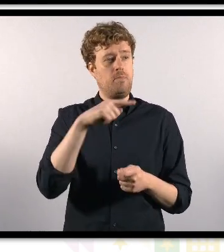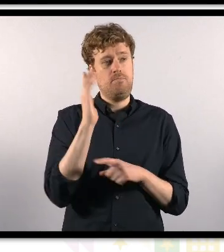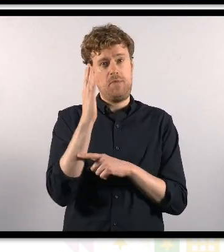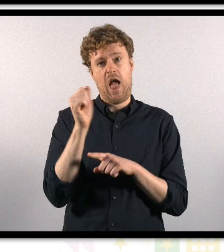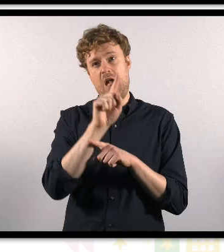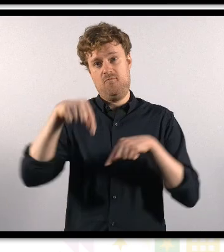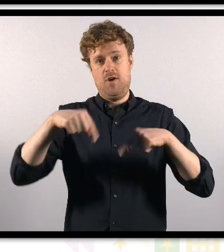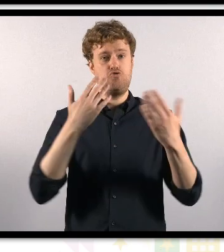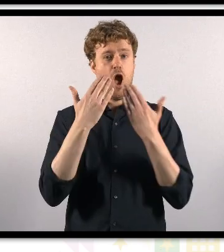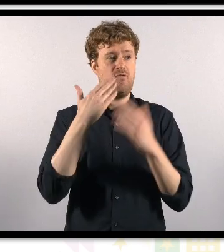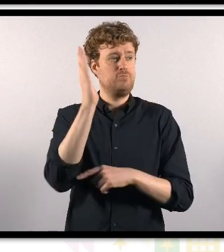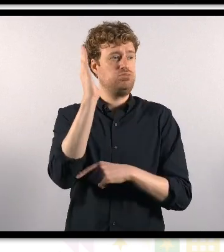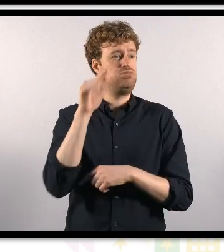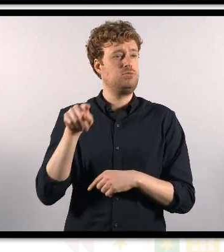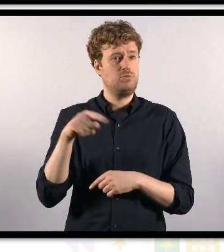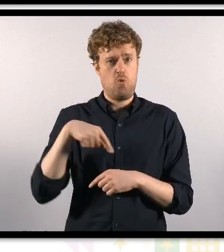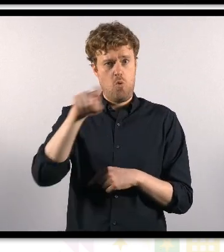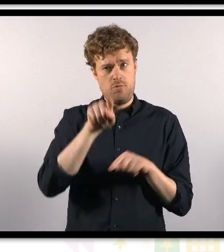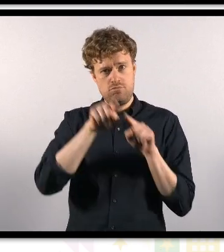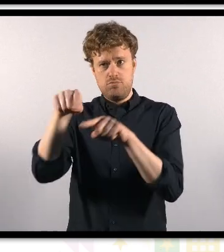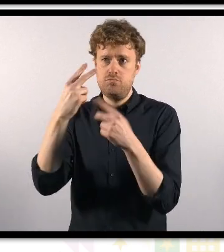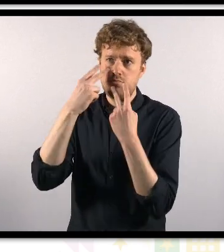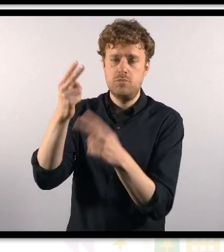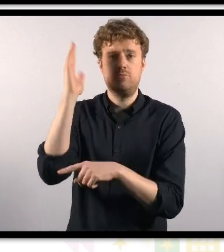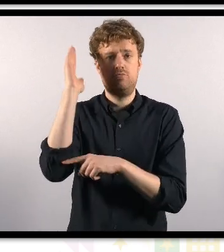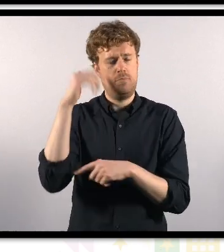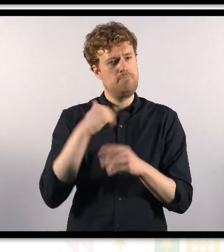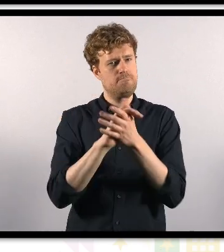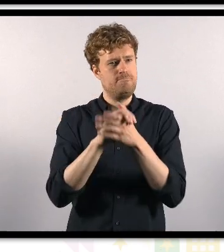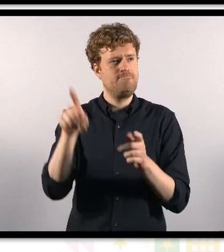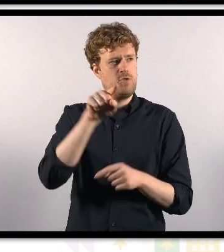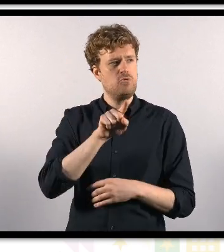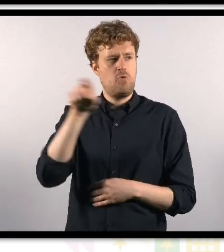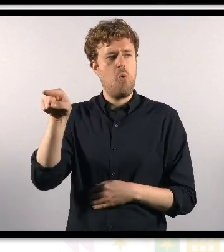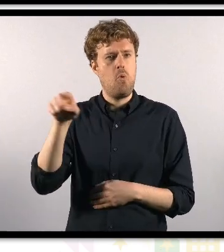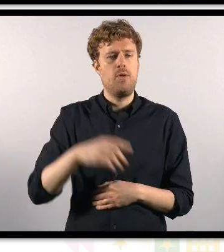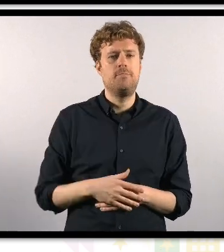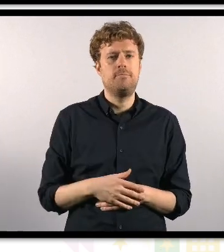It's a lot of work that was put in by the team to get this done. We strongly believe that we are in the